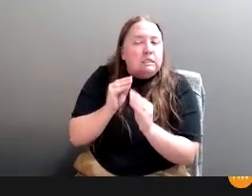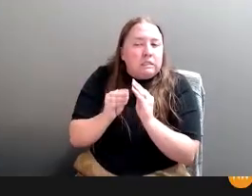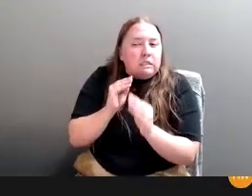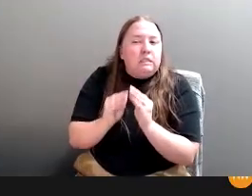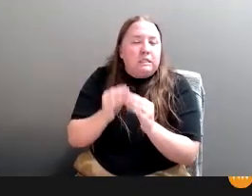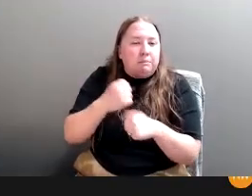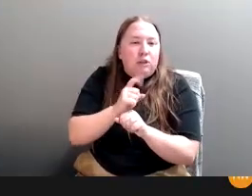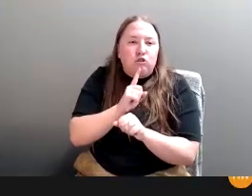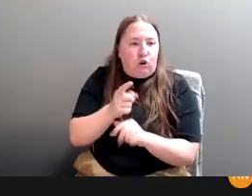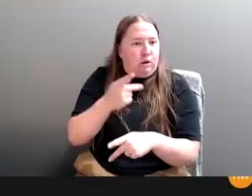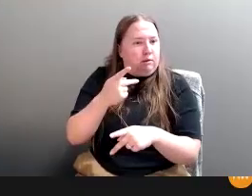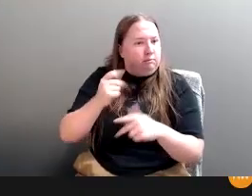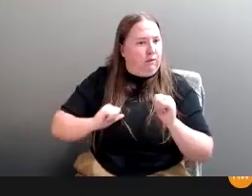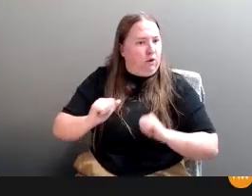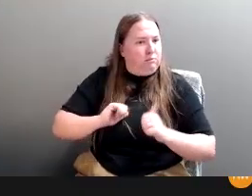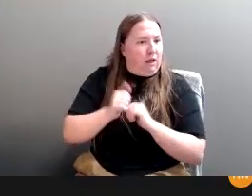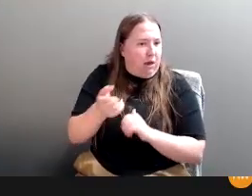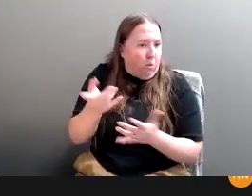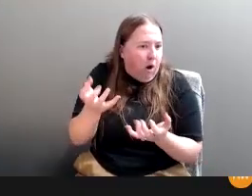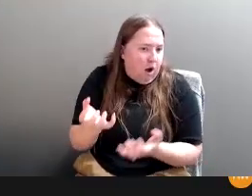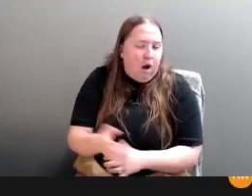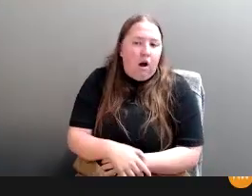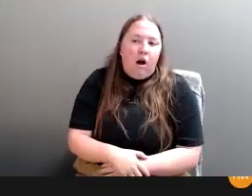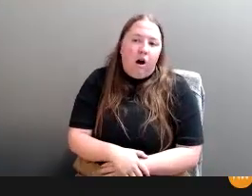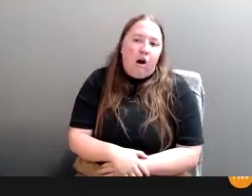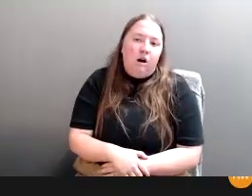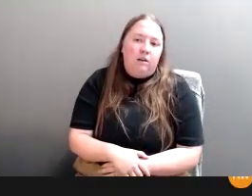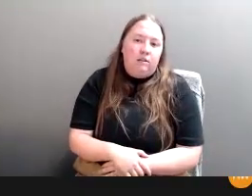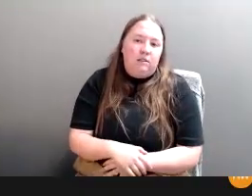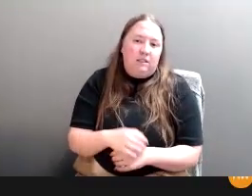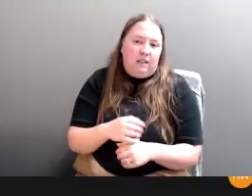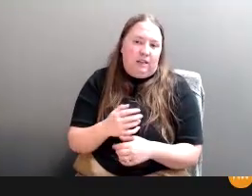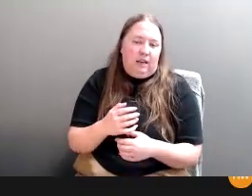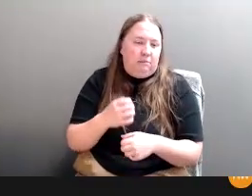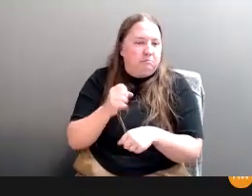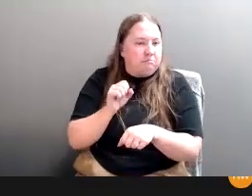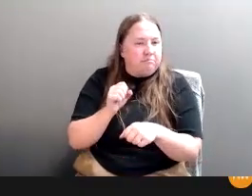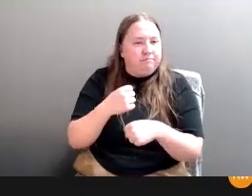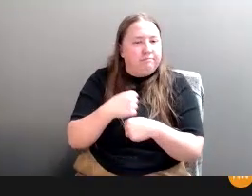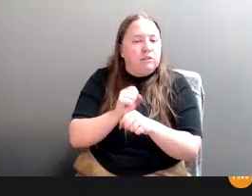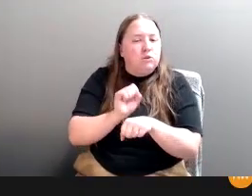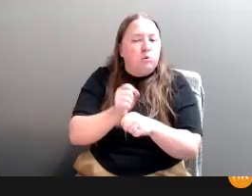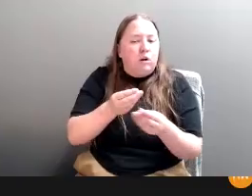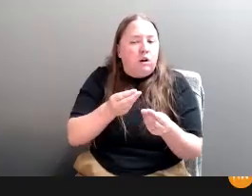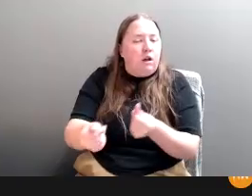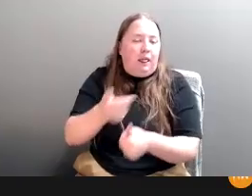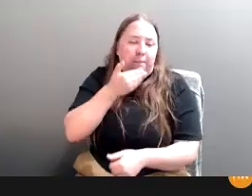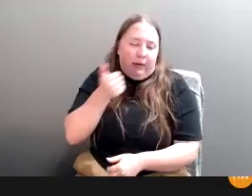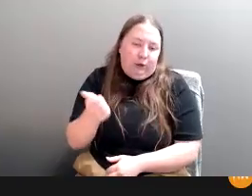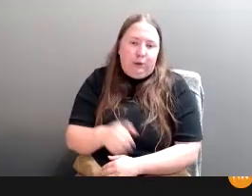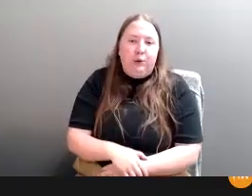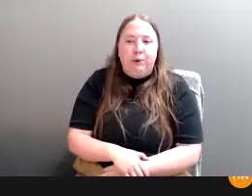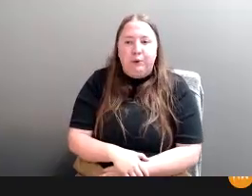actually performs the way they want to perform, and it makes their workflow better. yeah. Um, is a Yeah, helpful thing for